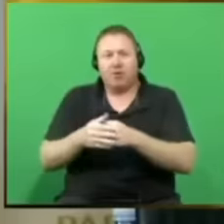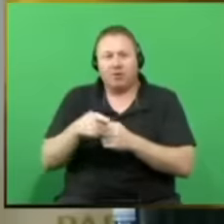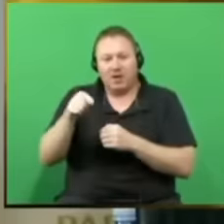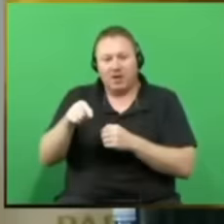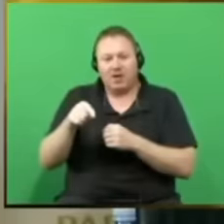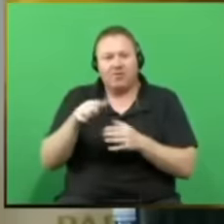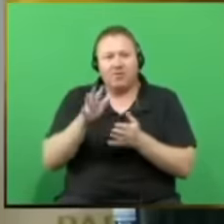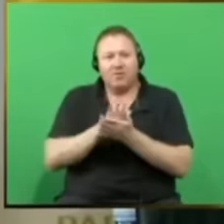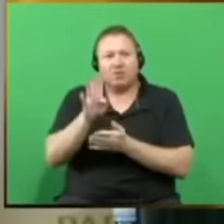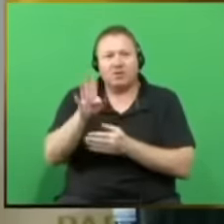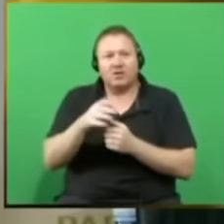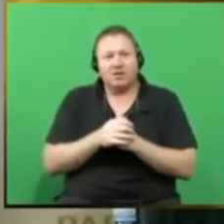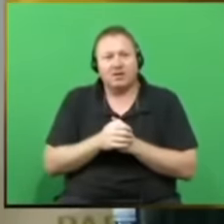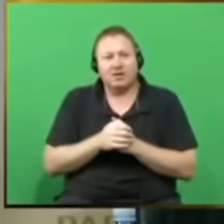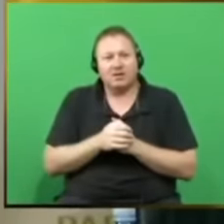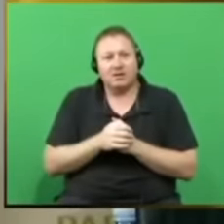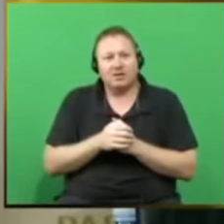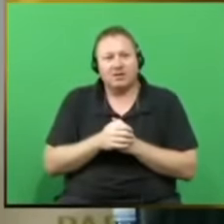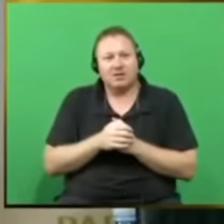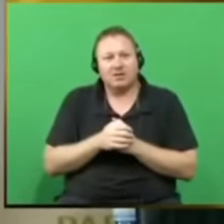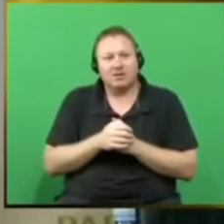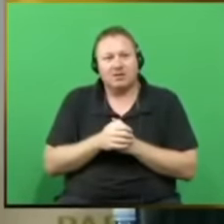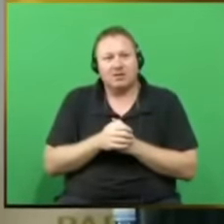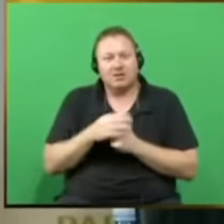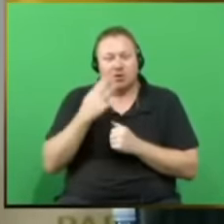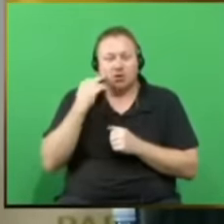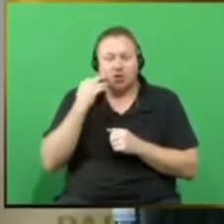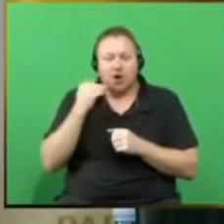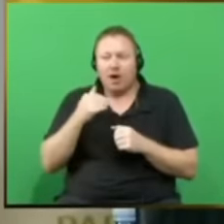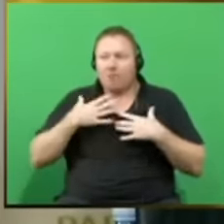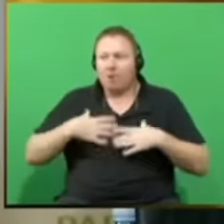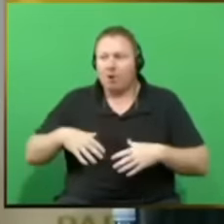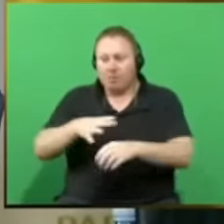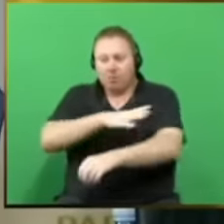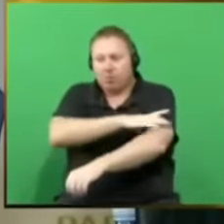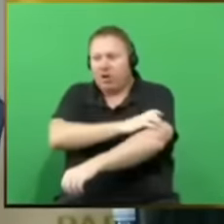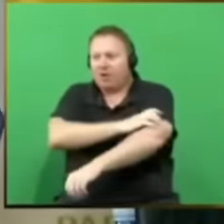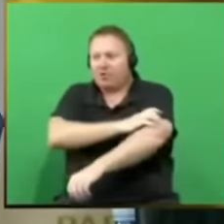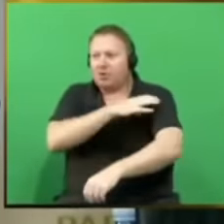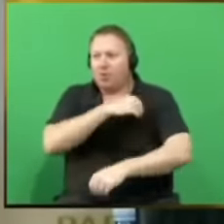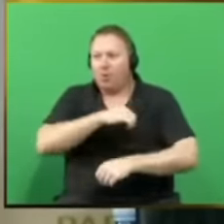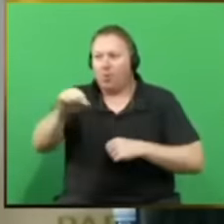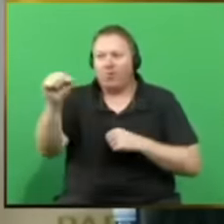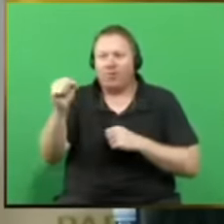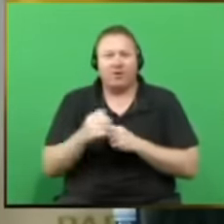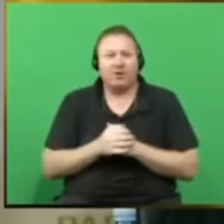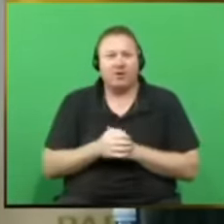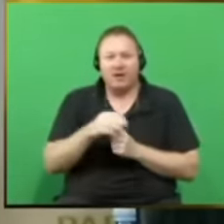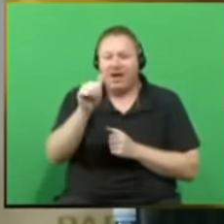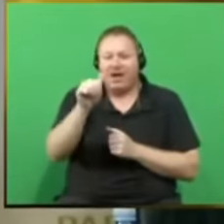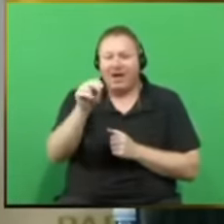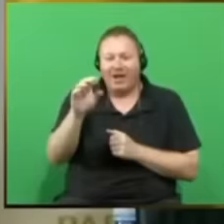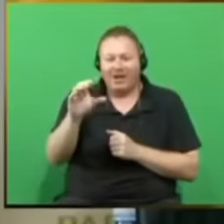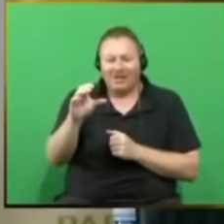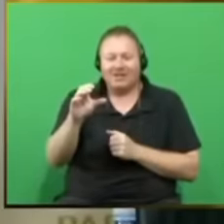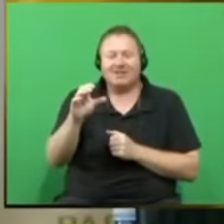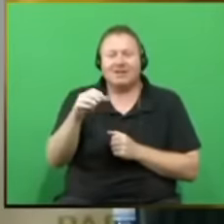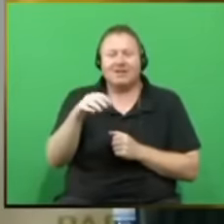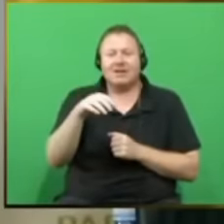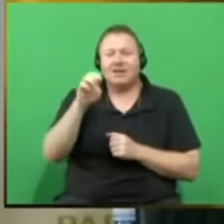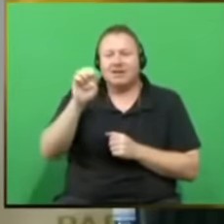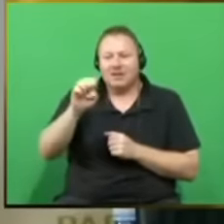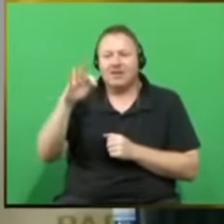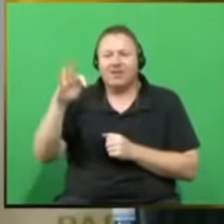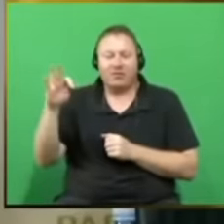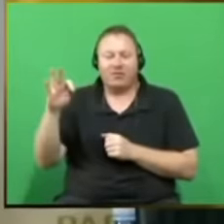days. When they tried to pull the body out, the arm fell off. That's what the ANC, EFF, Patriotic Alliance